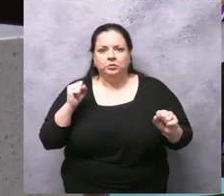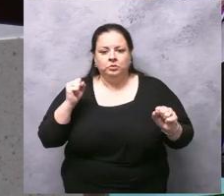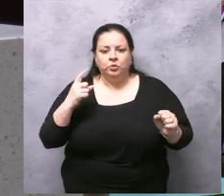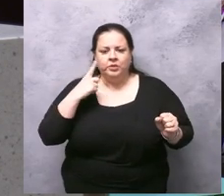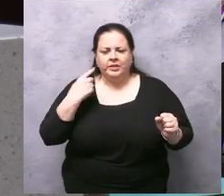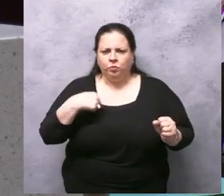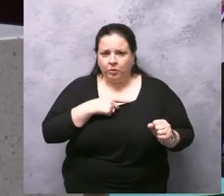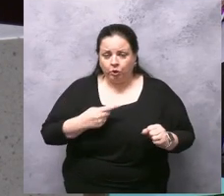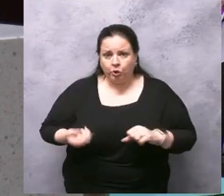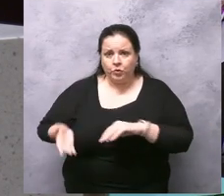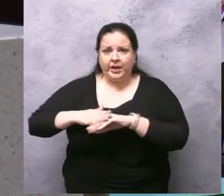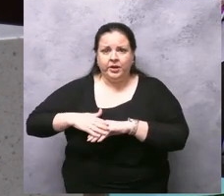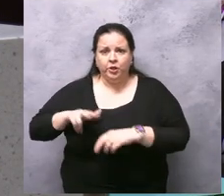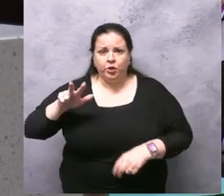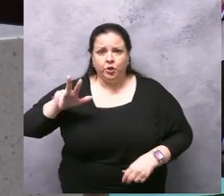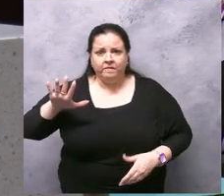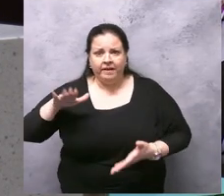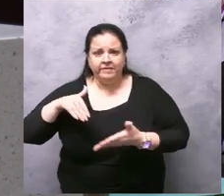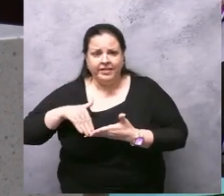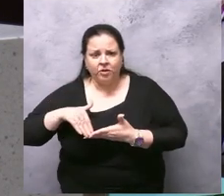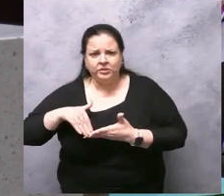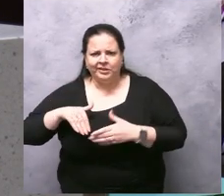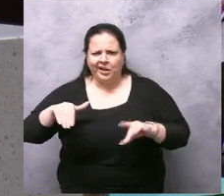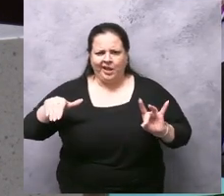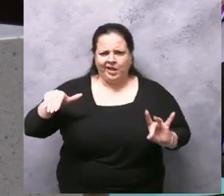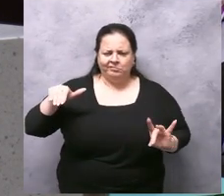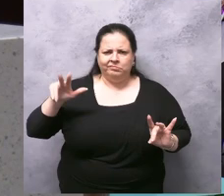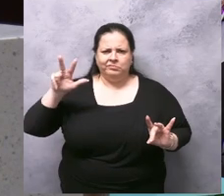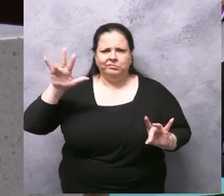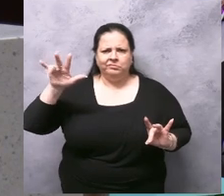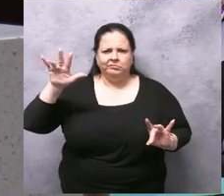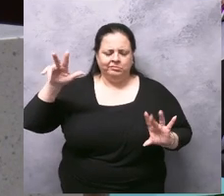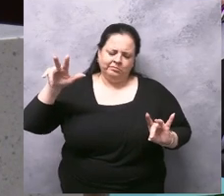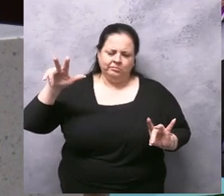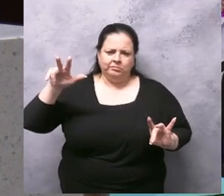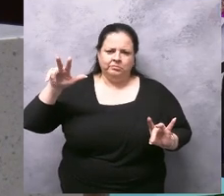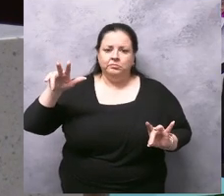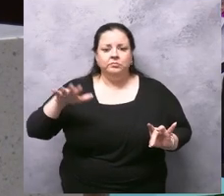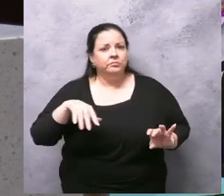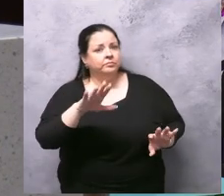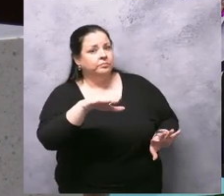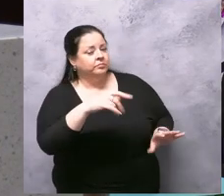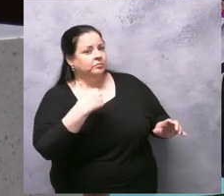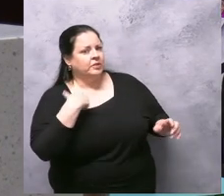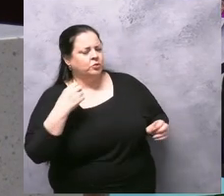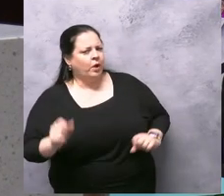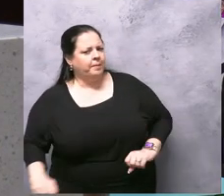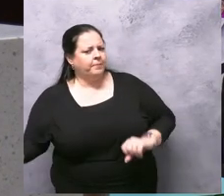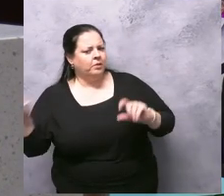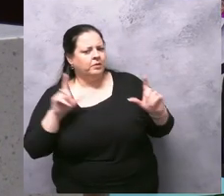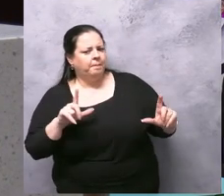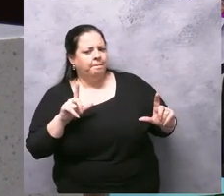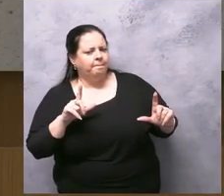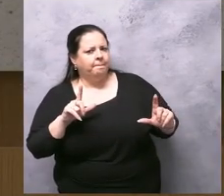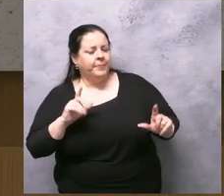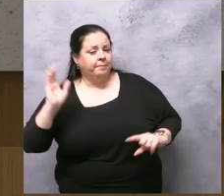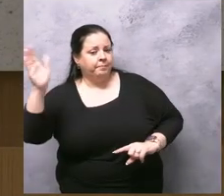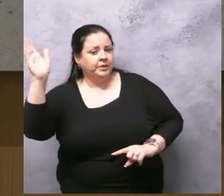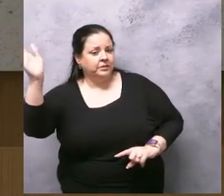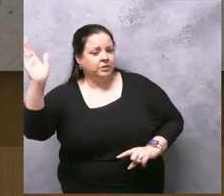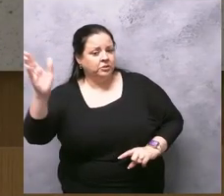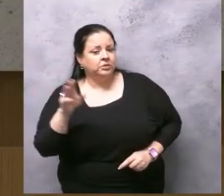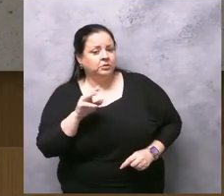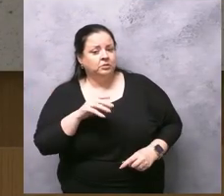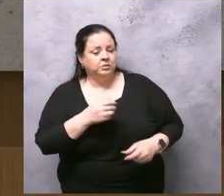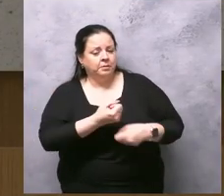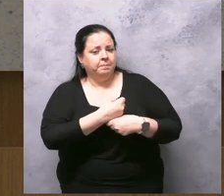gain 35,000 students was projected and we only gained 8,000. I pulled up the presentation made